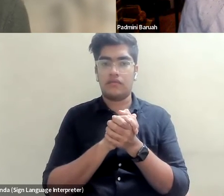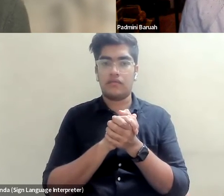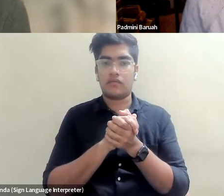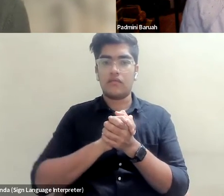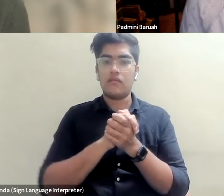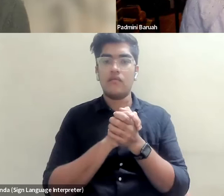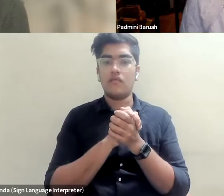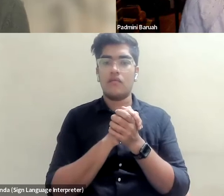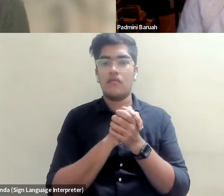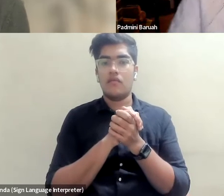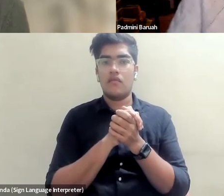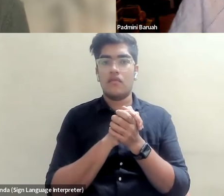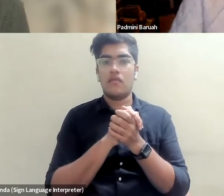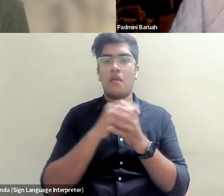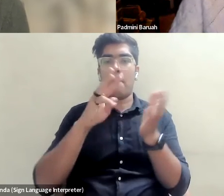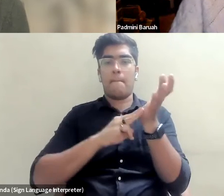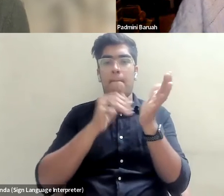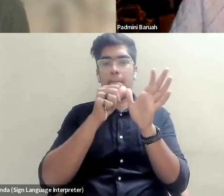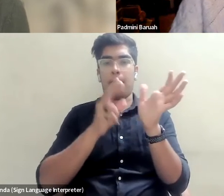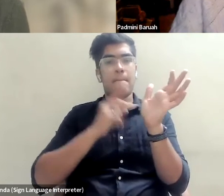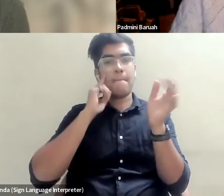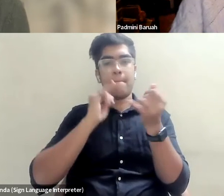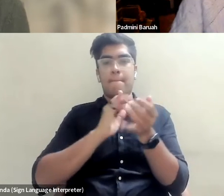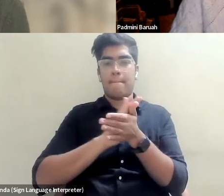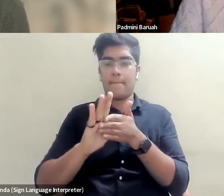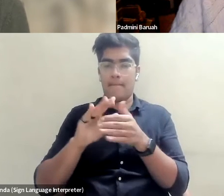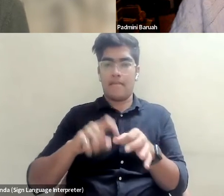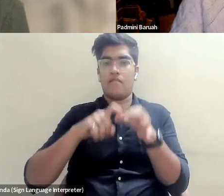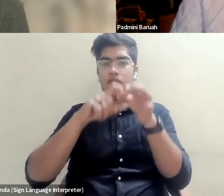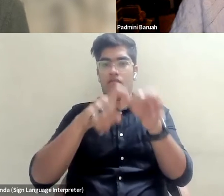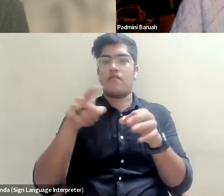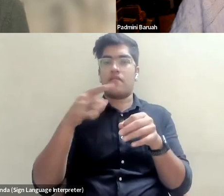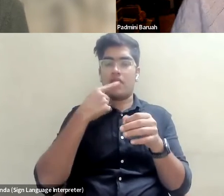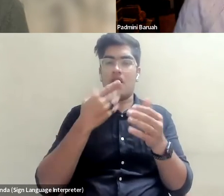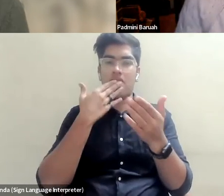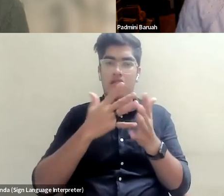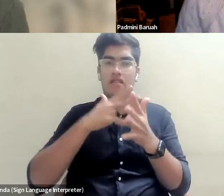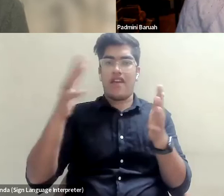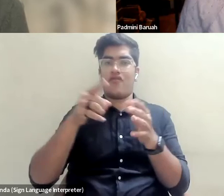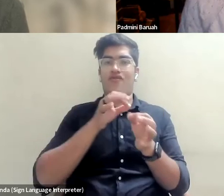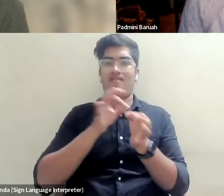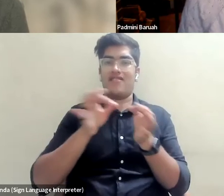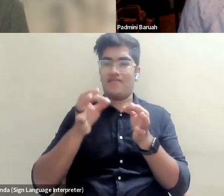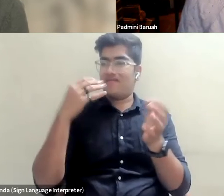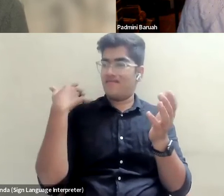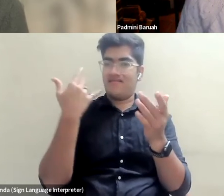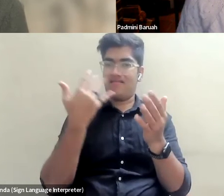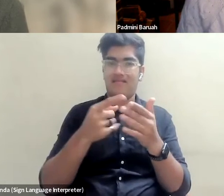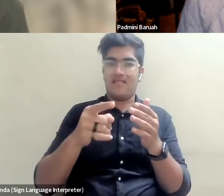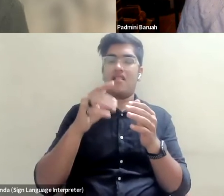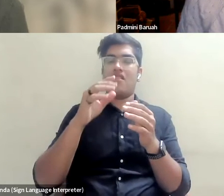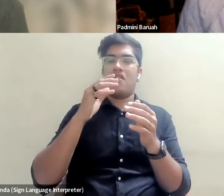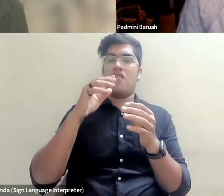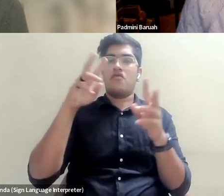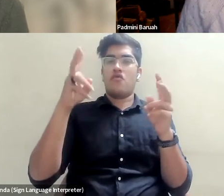we have a question from Manish. He says, thanks, Padmini, for the detailed and nuanced explanation of the context. He has two